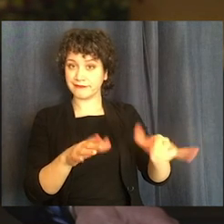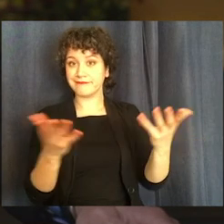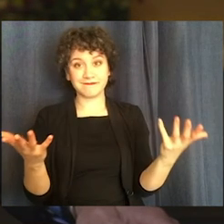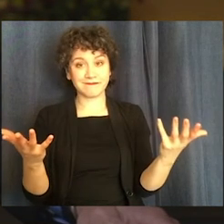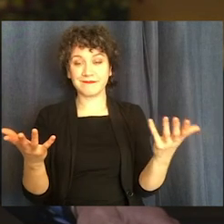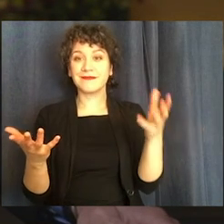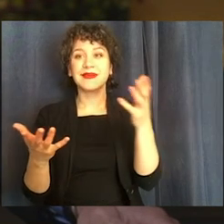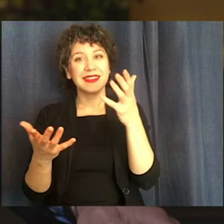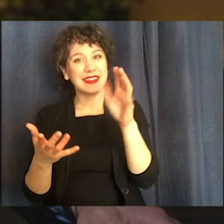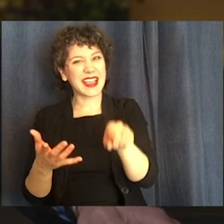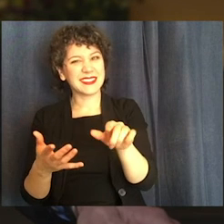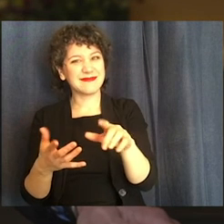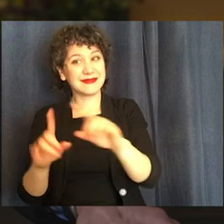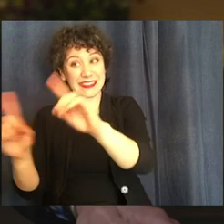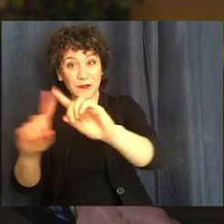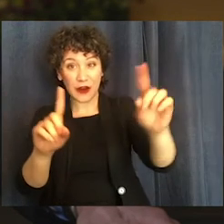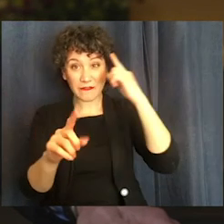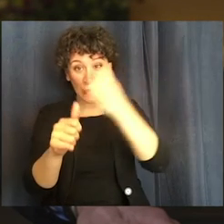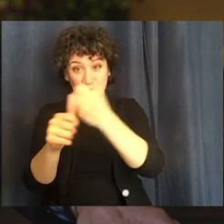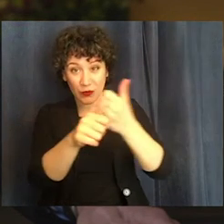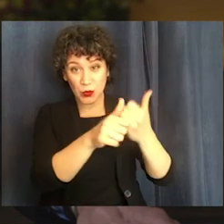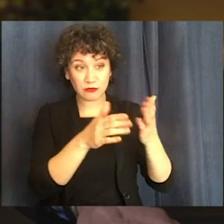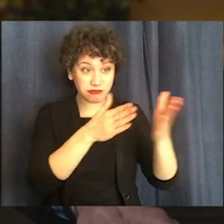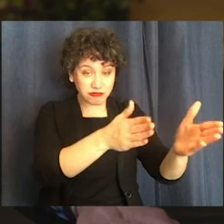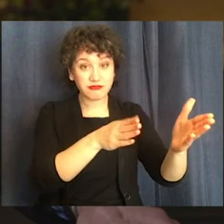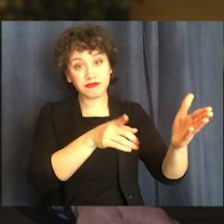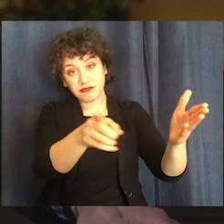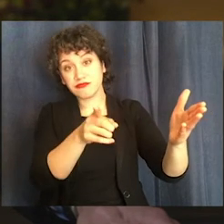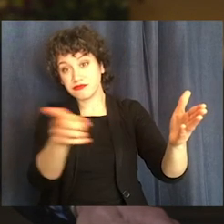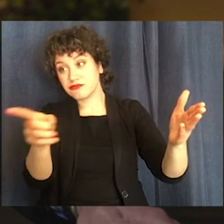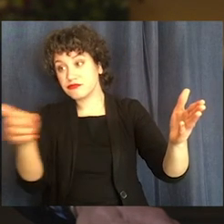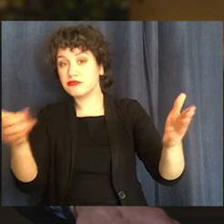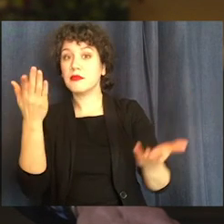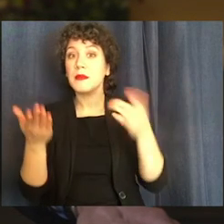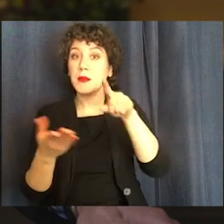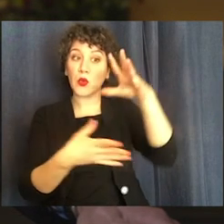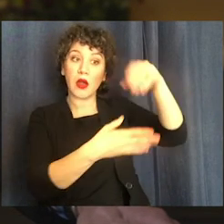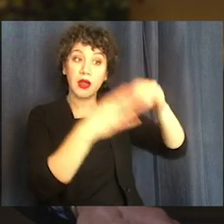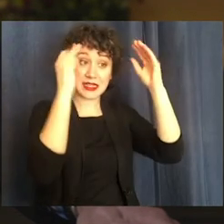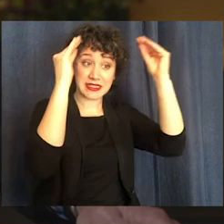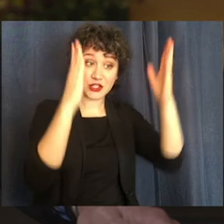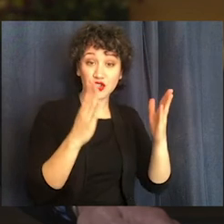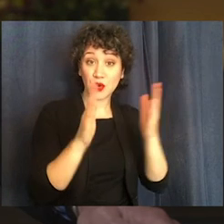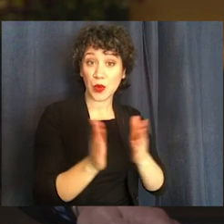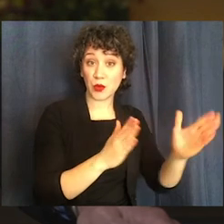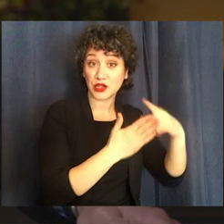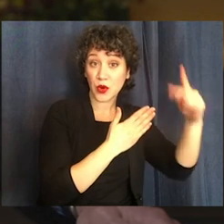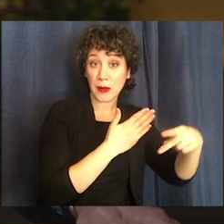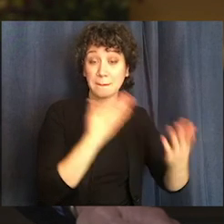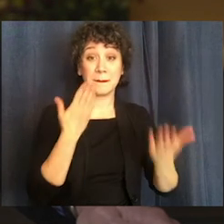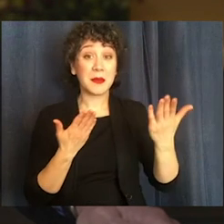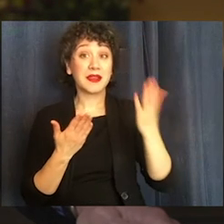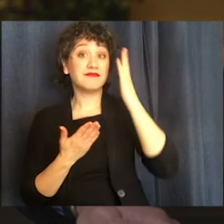day you will be giving this address. If you're going to heed any of this advice, then you will need a fuel